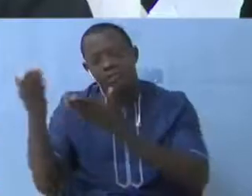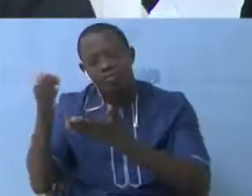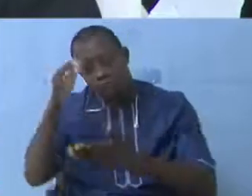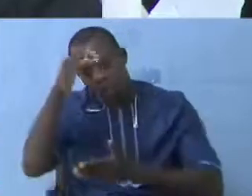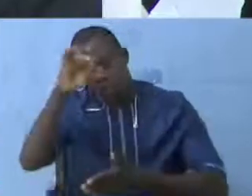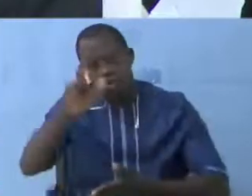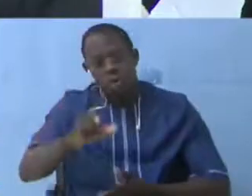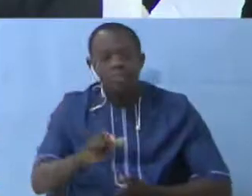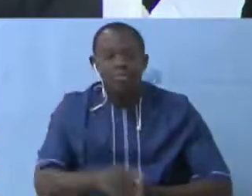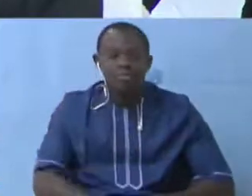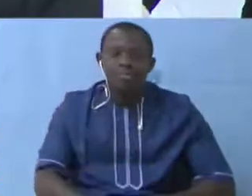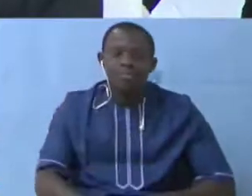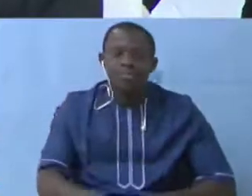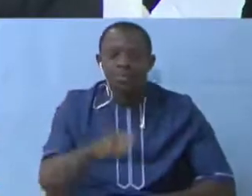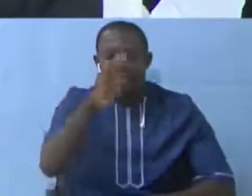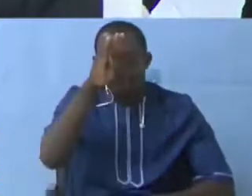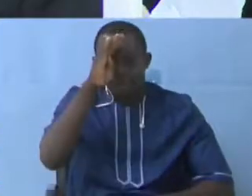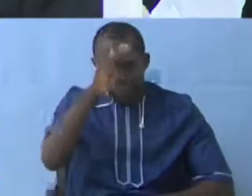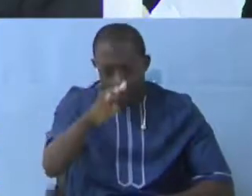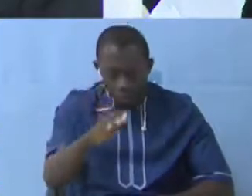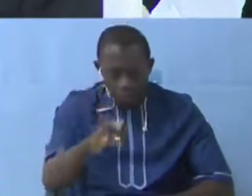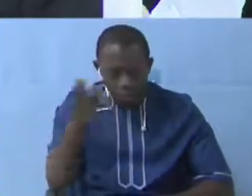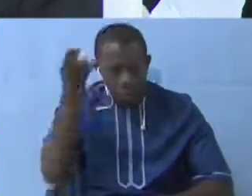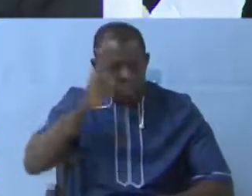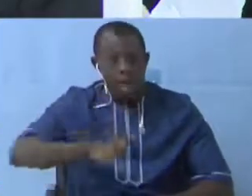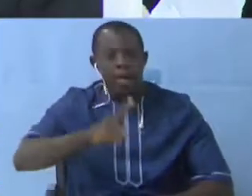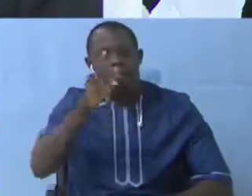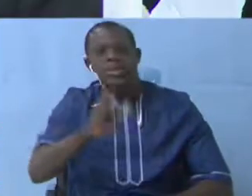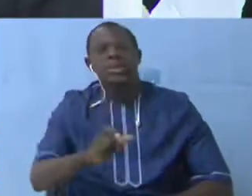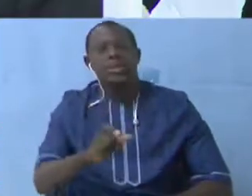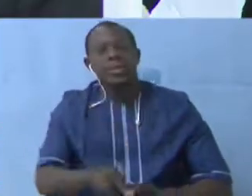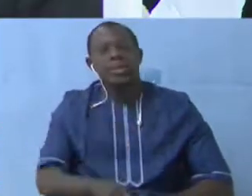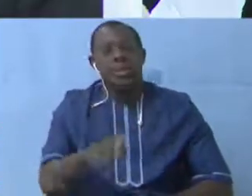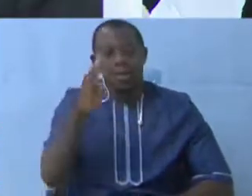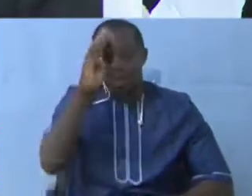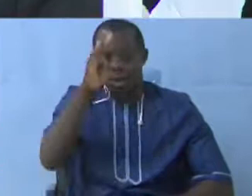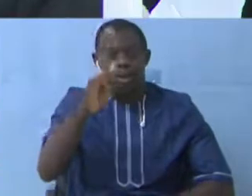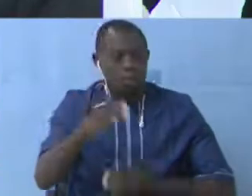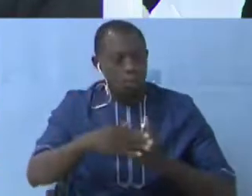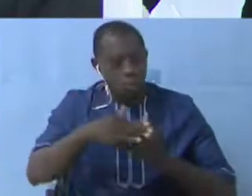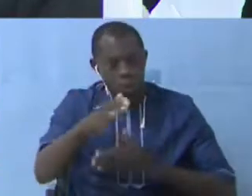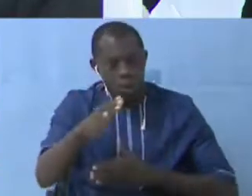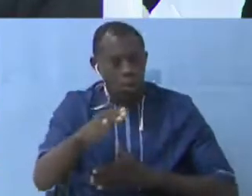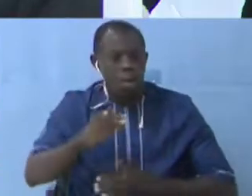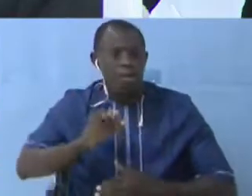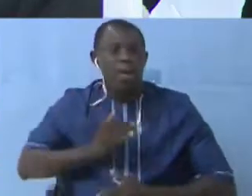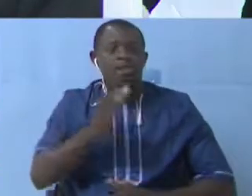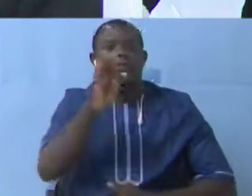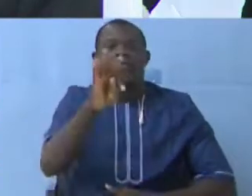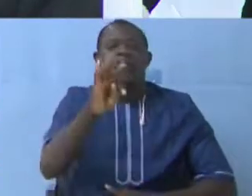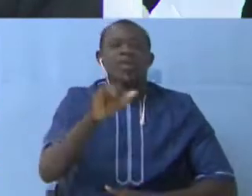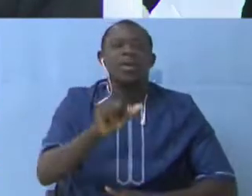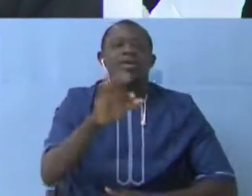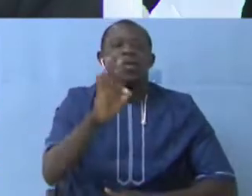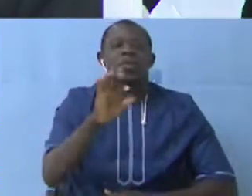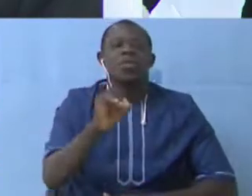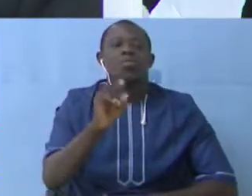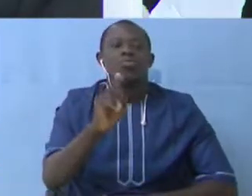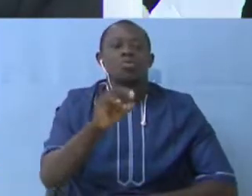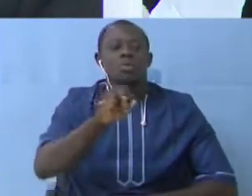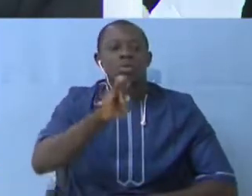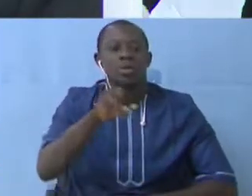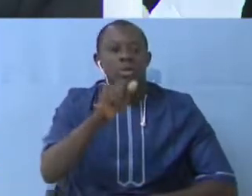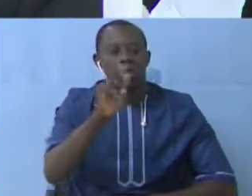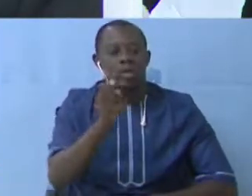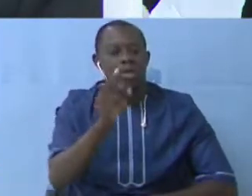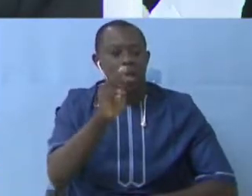Thank you very much, Council, and thank you very much, Madam Fatou Diagne Senghor,